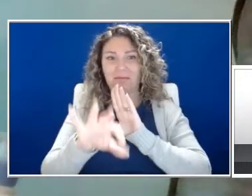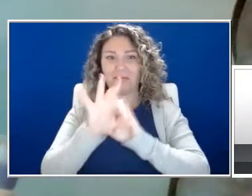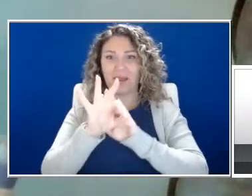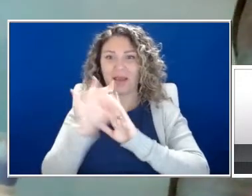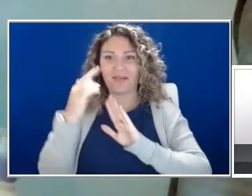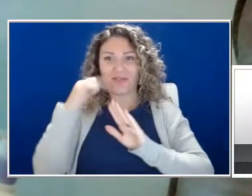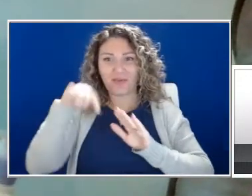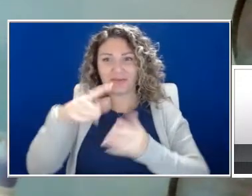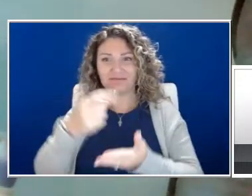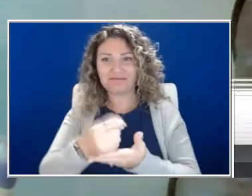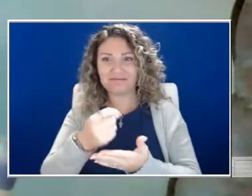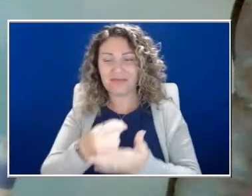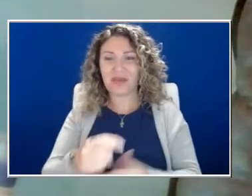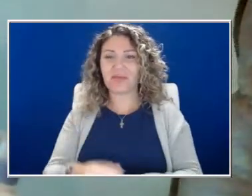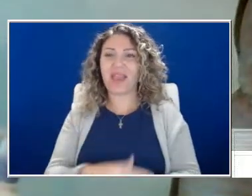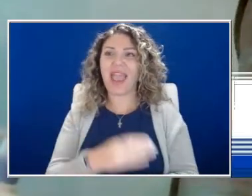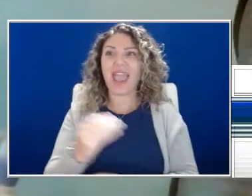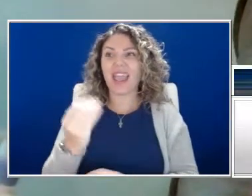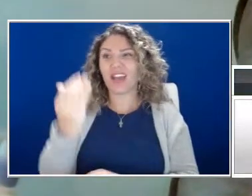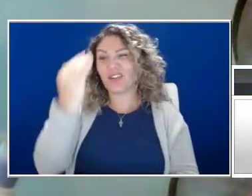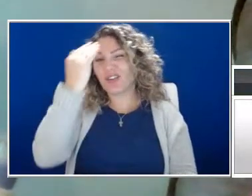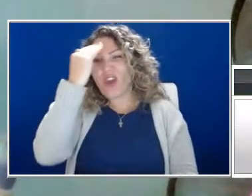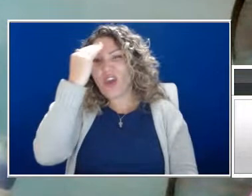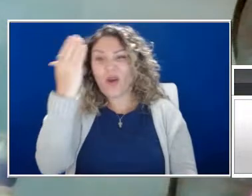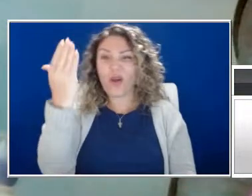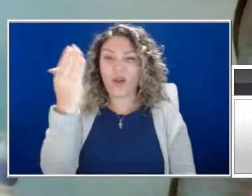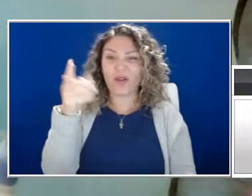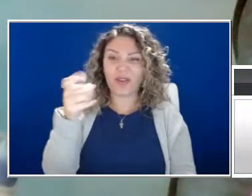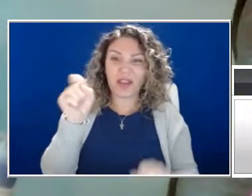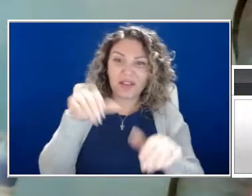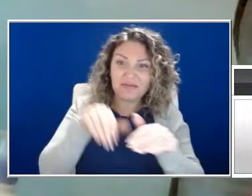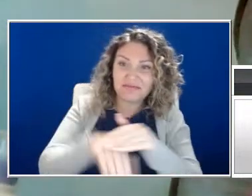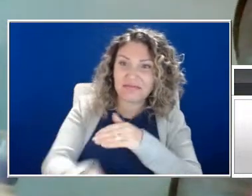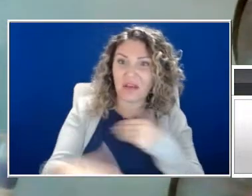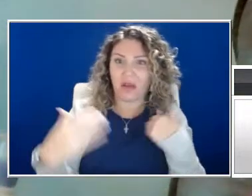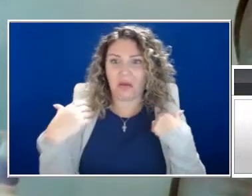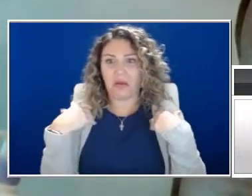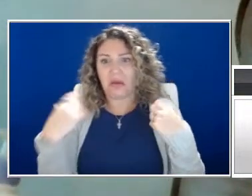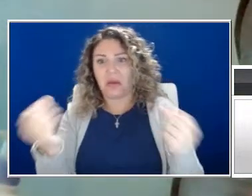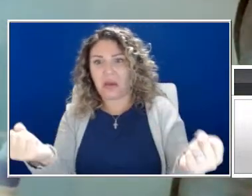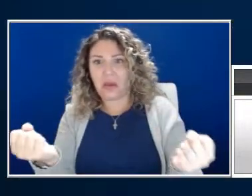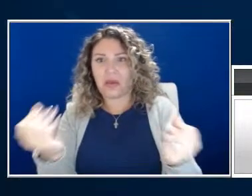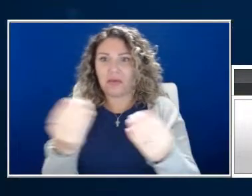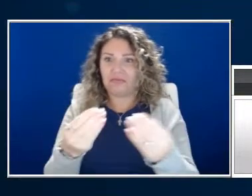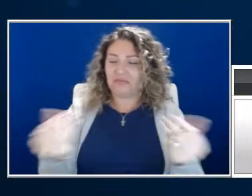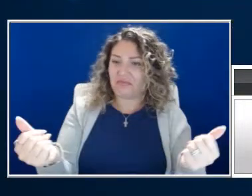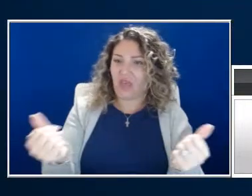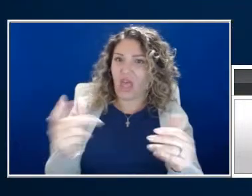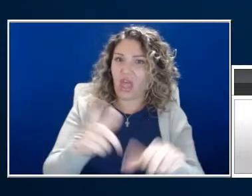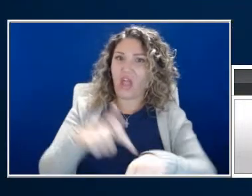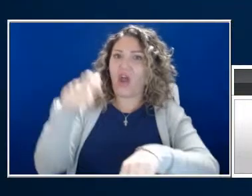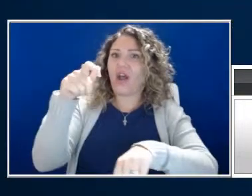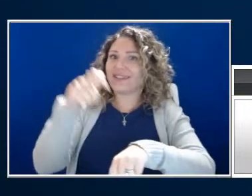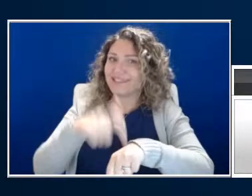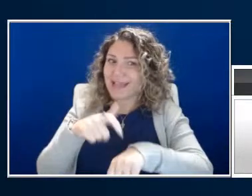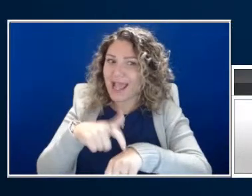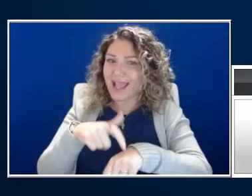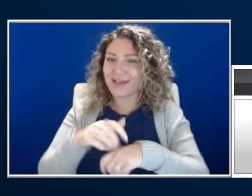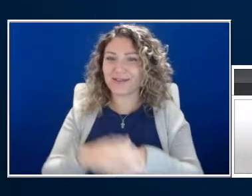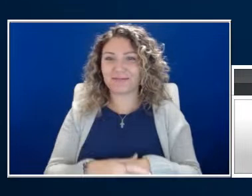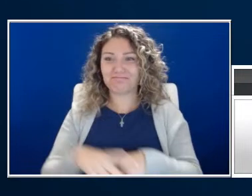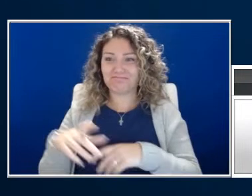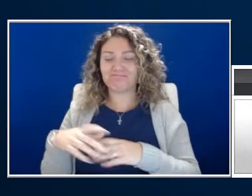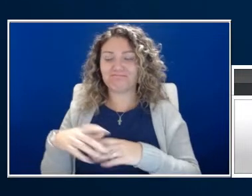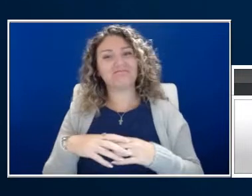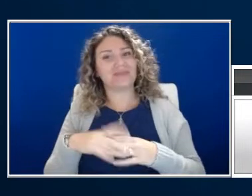do this and to know that you could go into remission for a long time. It's really exciting, and I love